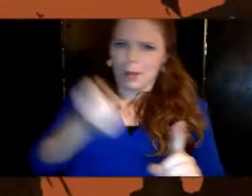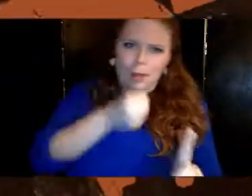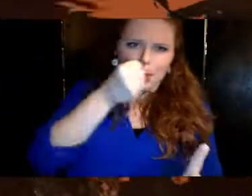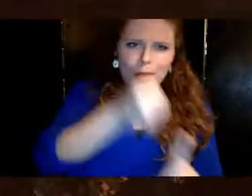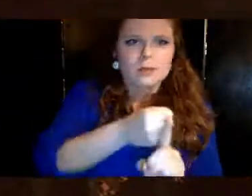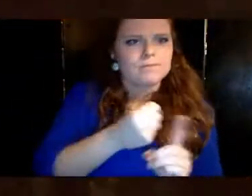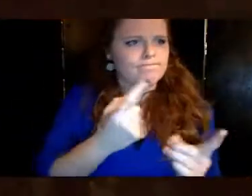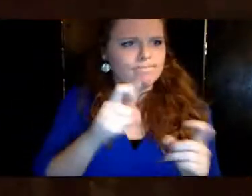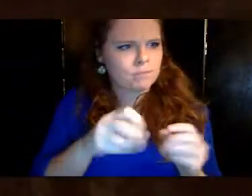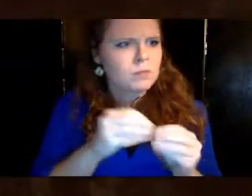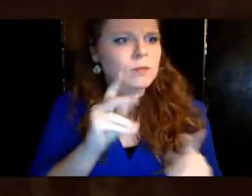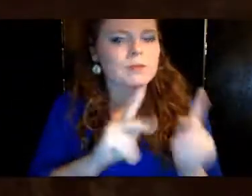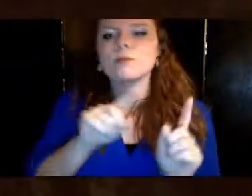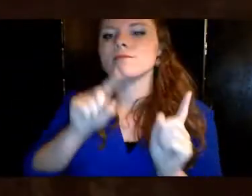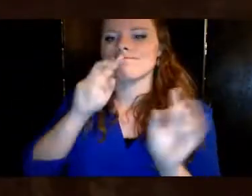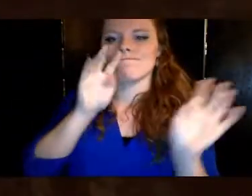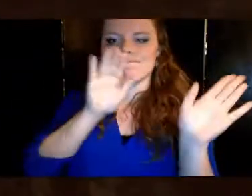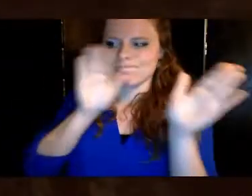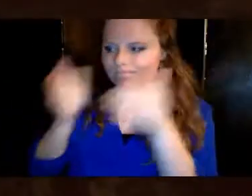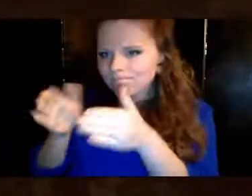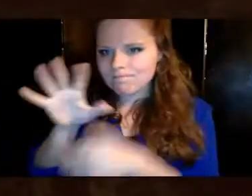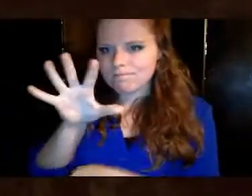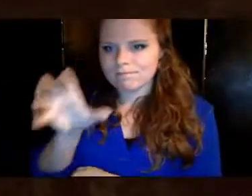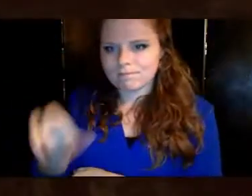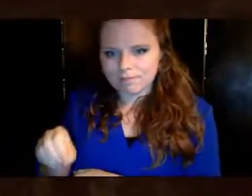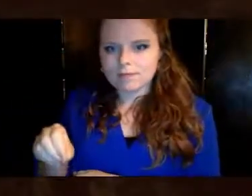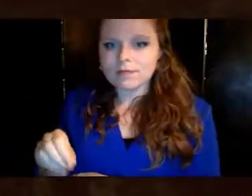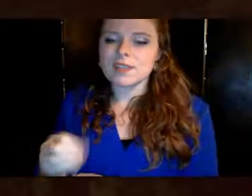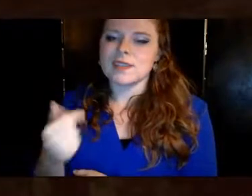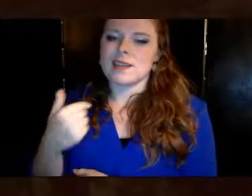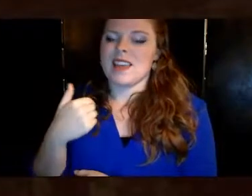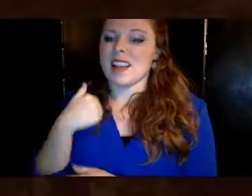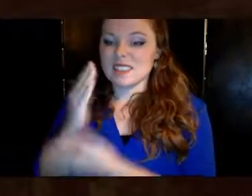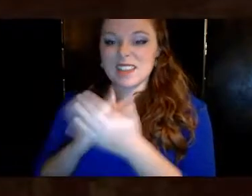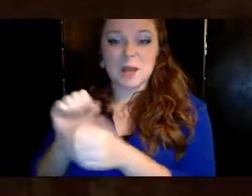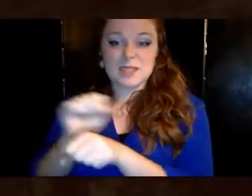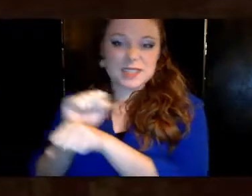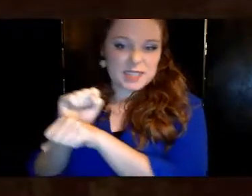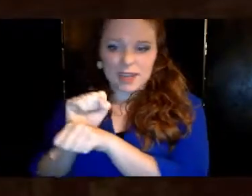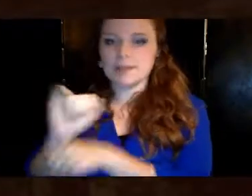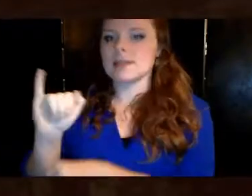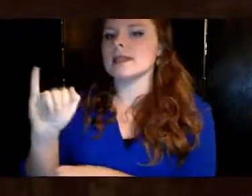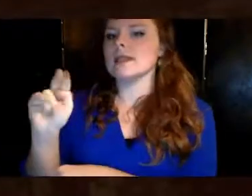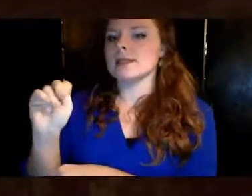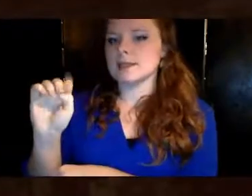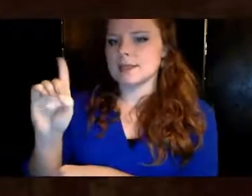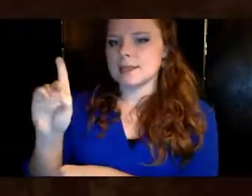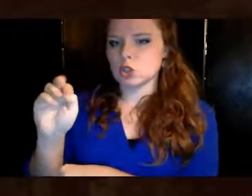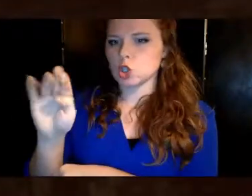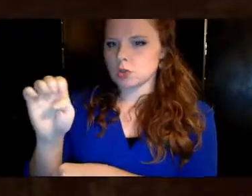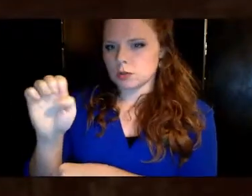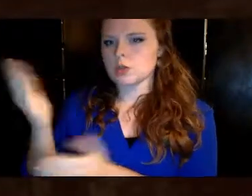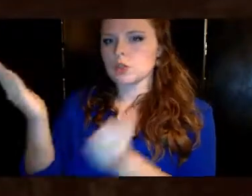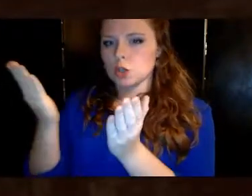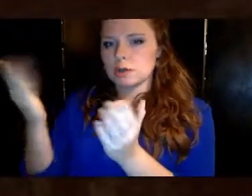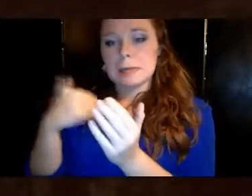Africa. African slavery had existed for centuries in various forms. Some slaves were indentured servants, with a limited term and the